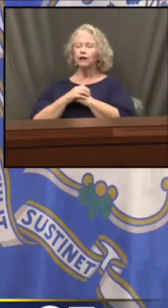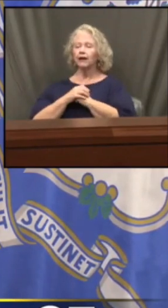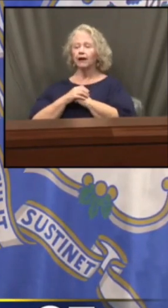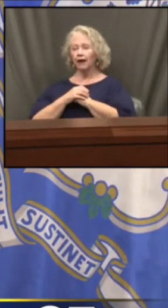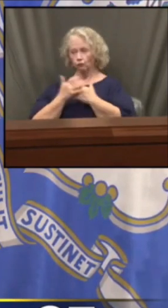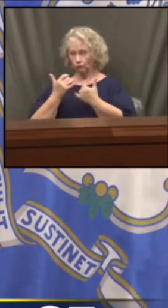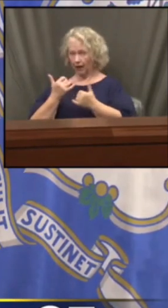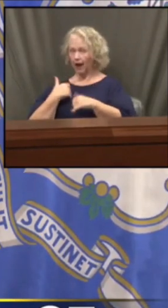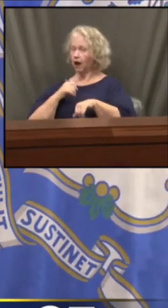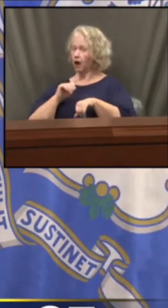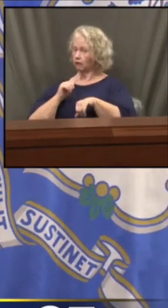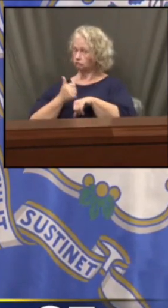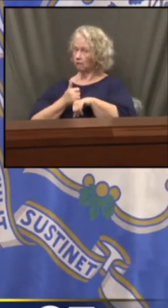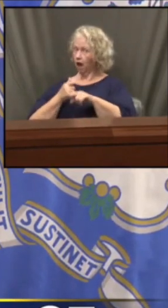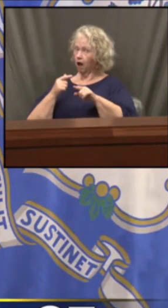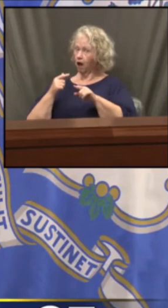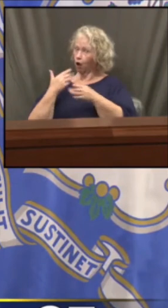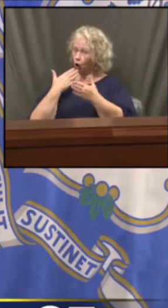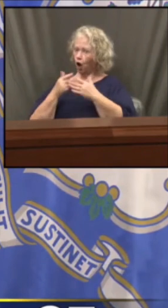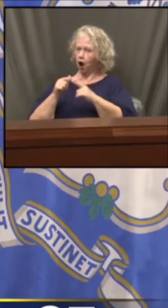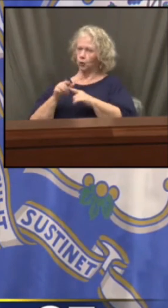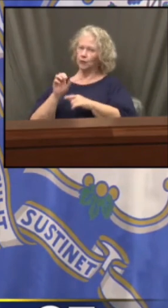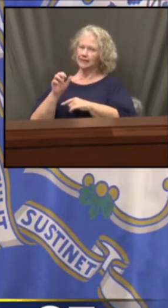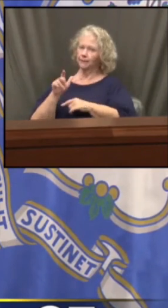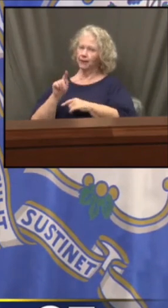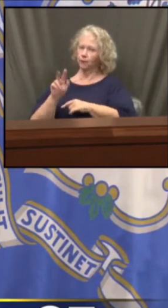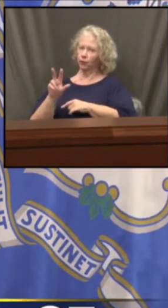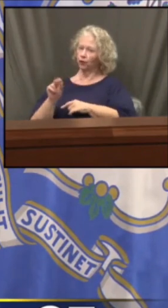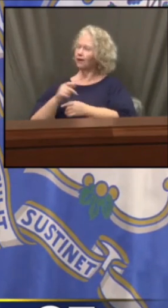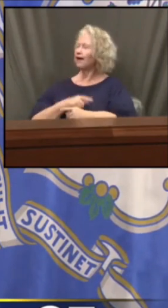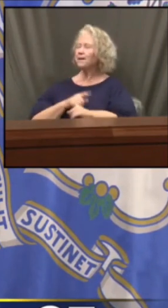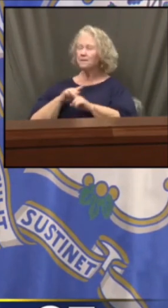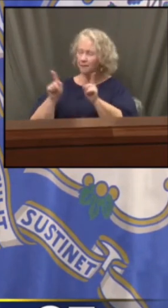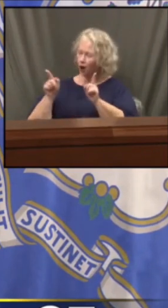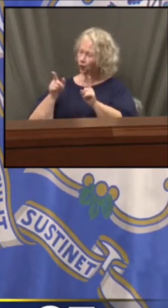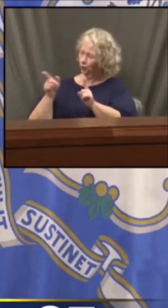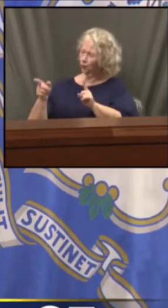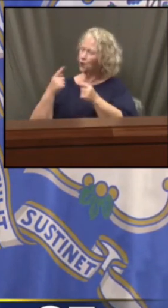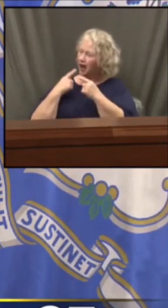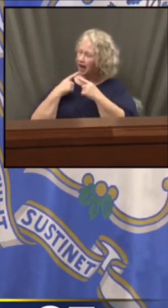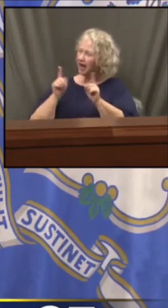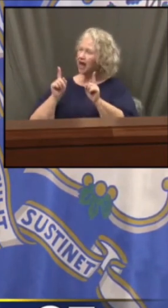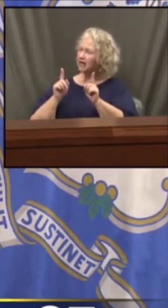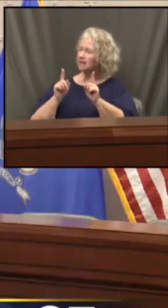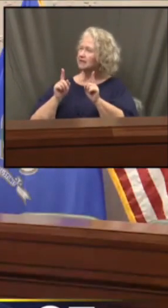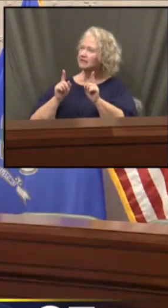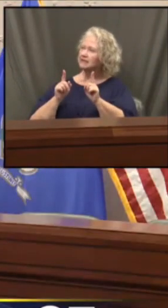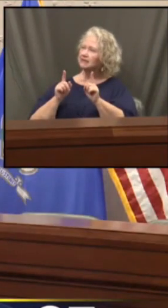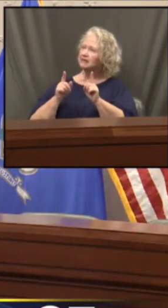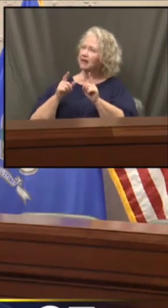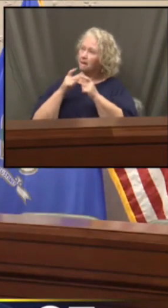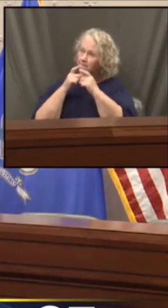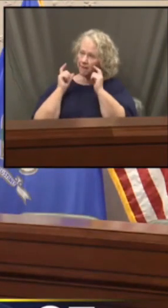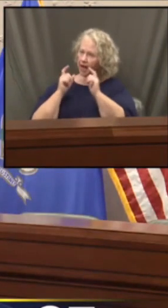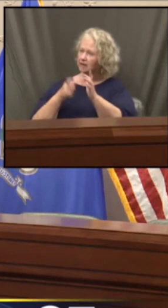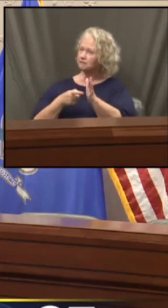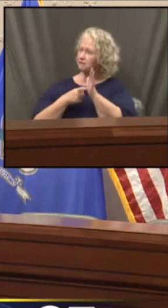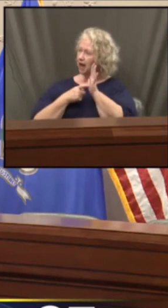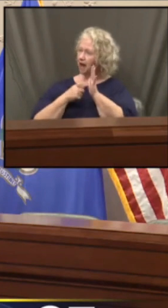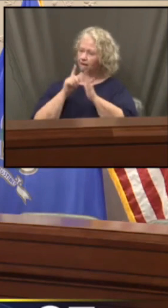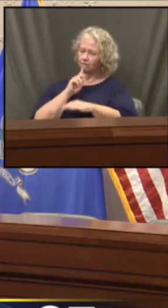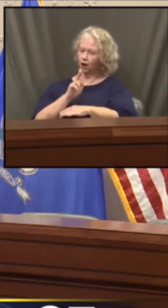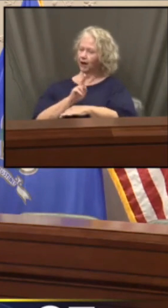it in place through September 30. But you've also announced a statewide mask mandate for K